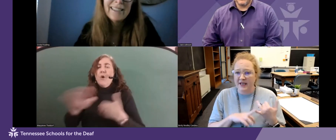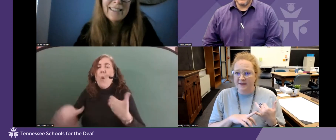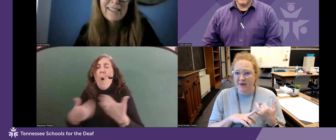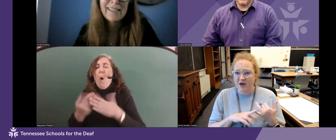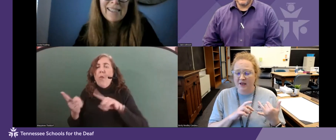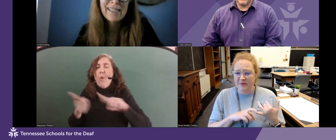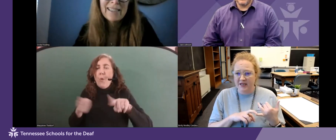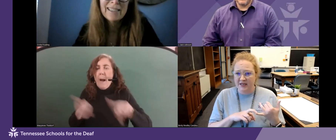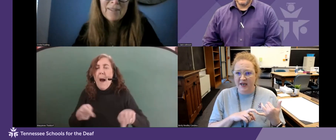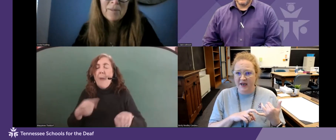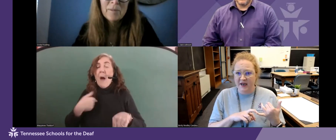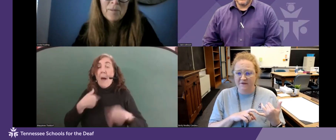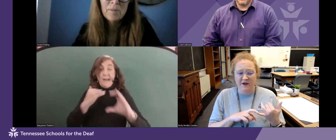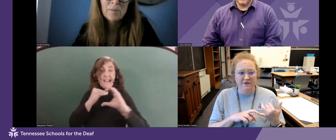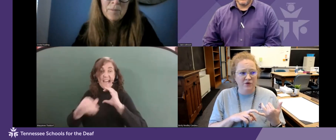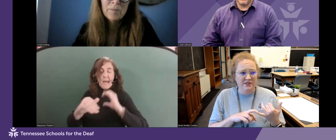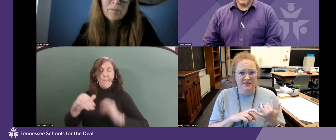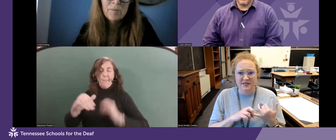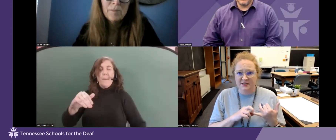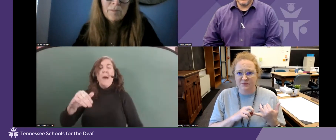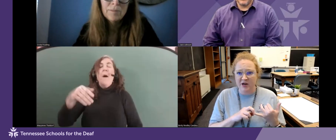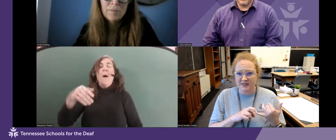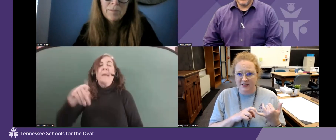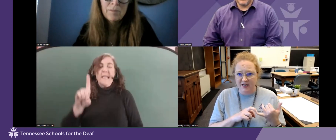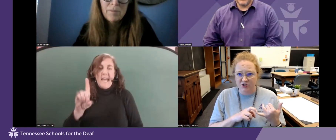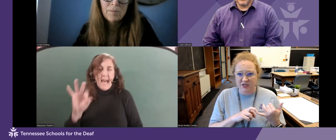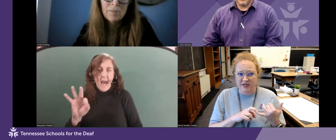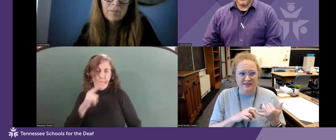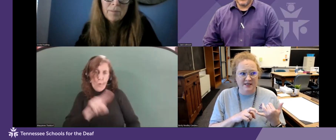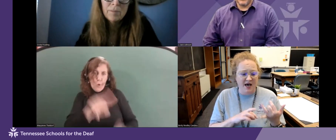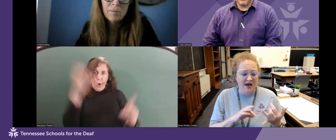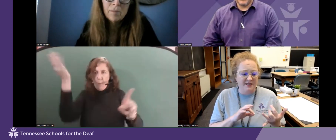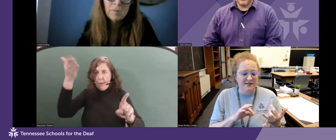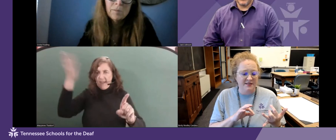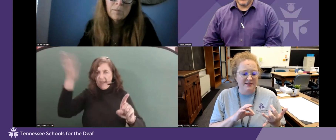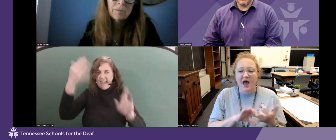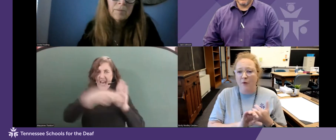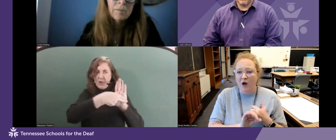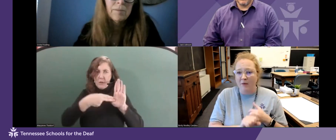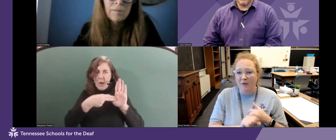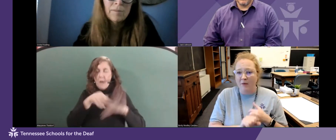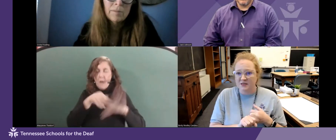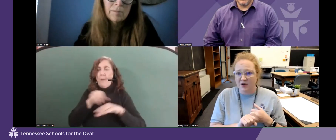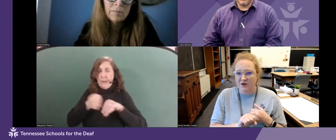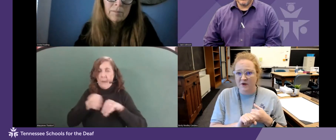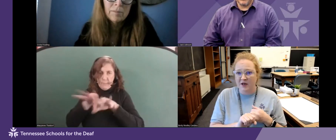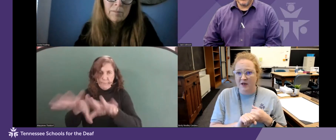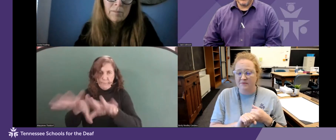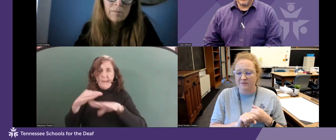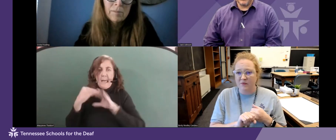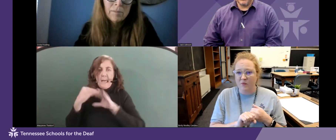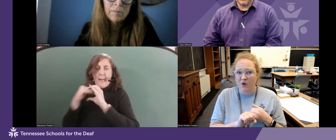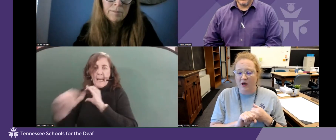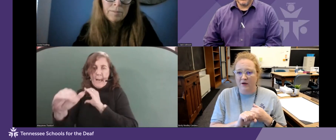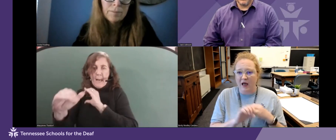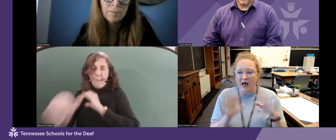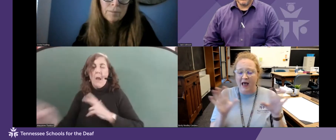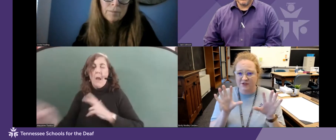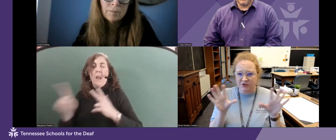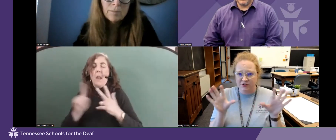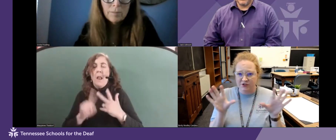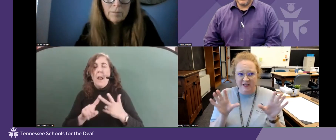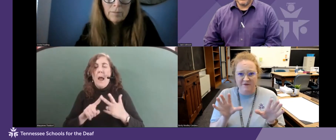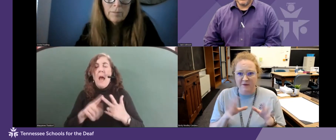will email a PDF of Krista's presentation and slides. Also, I'll